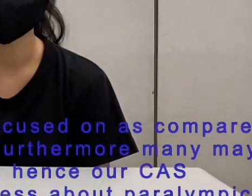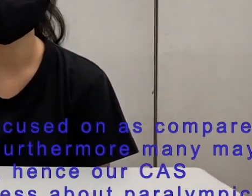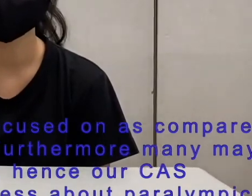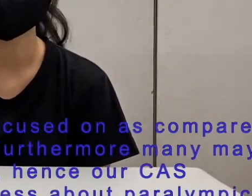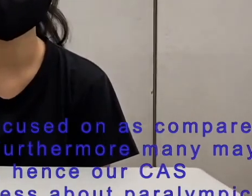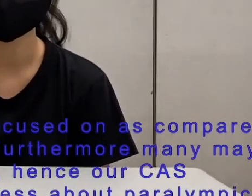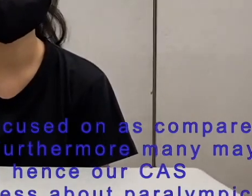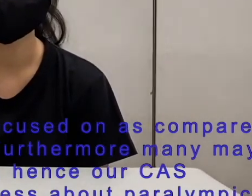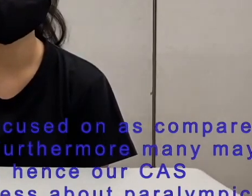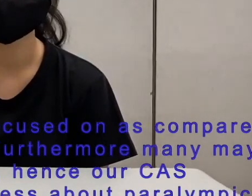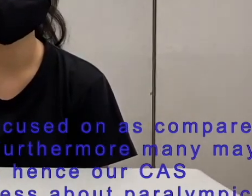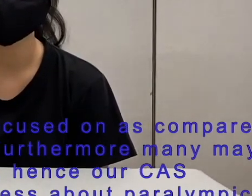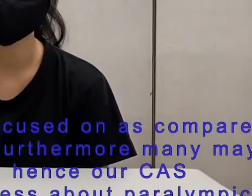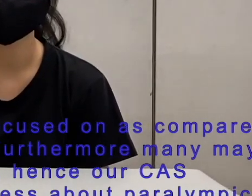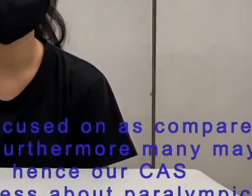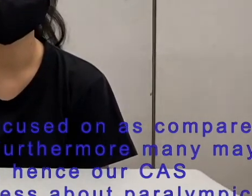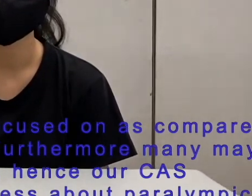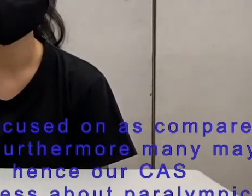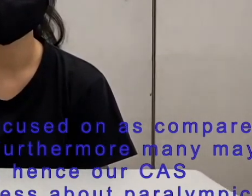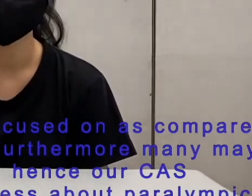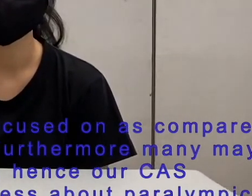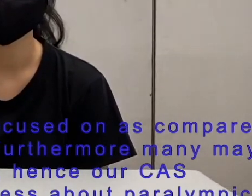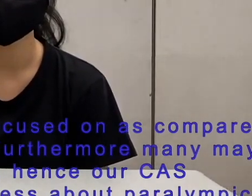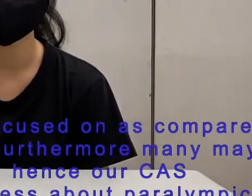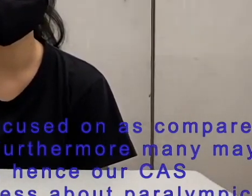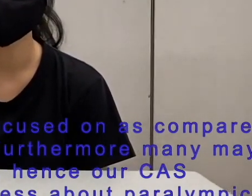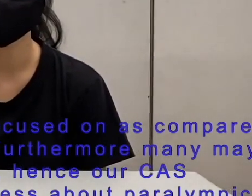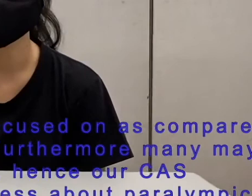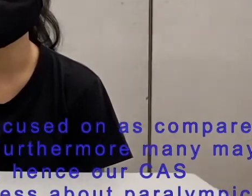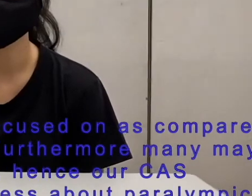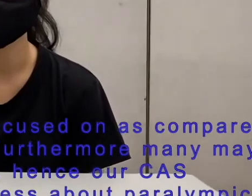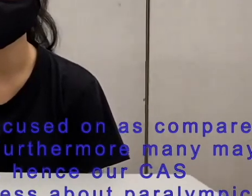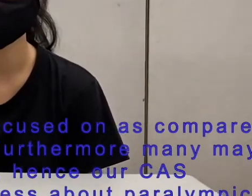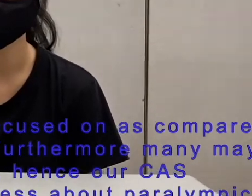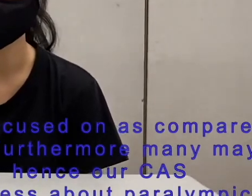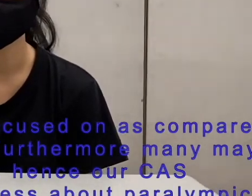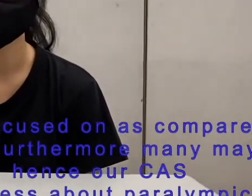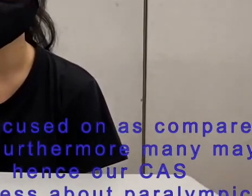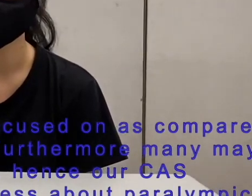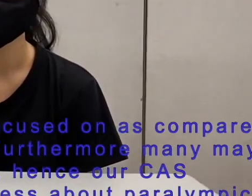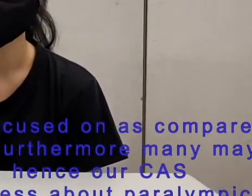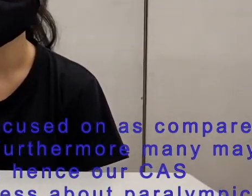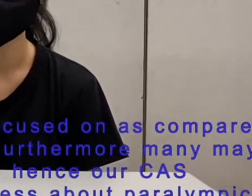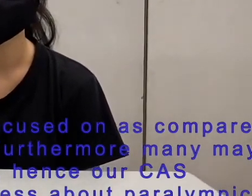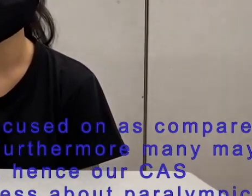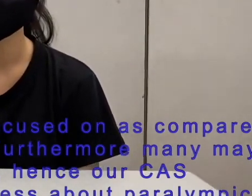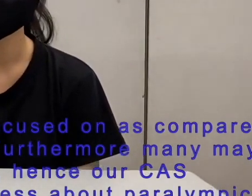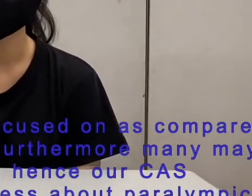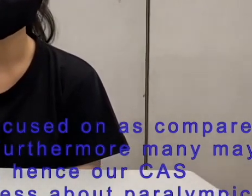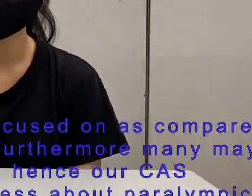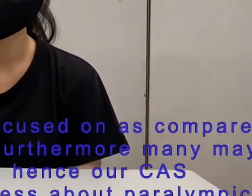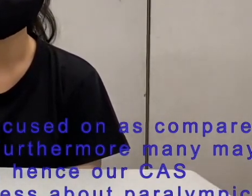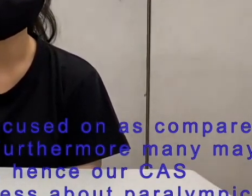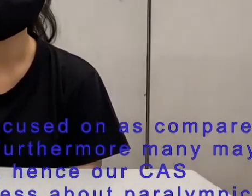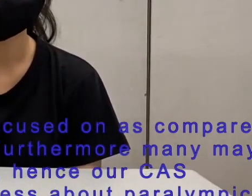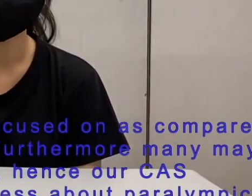ethnicity. Furthermore, many may also be unaware of the inequalities that the disabled may face. Hence, our CAS addresses this goal number 10 of the